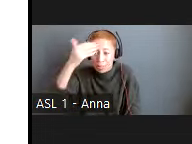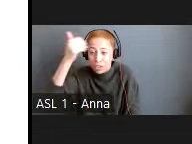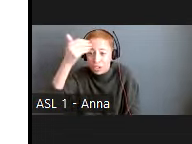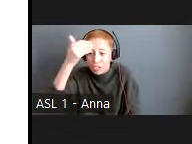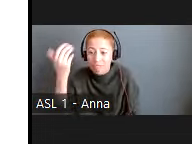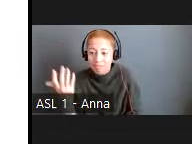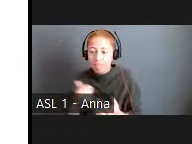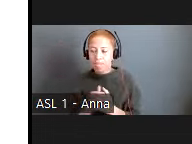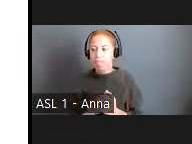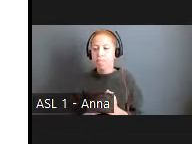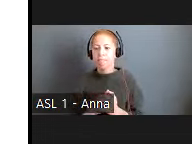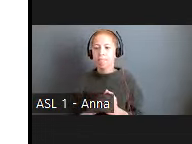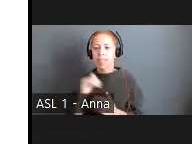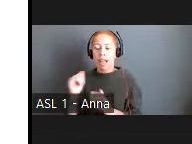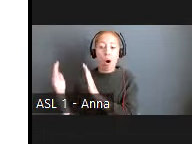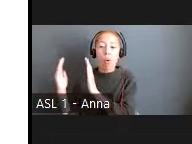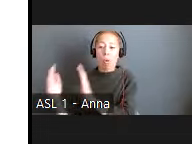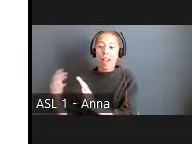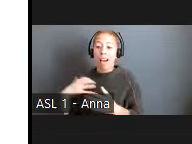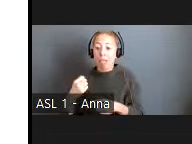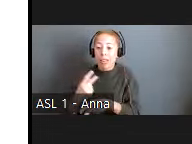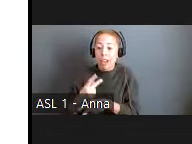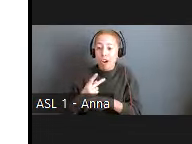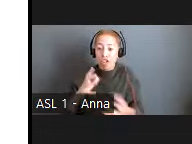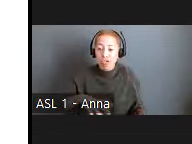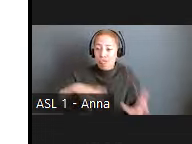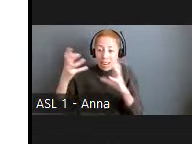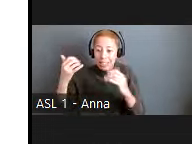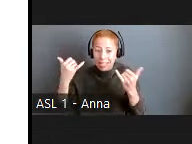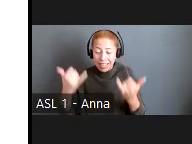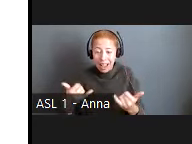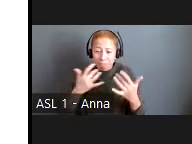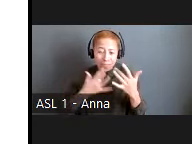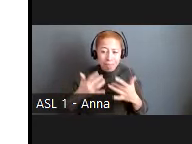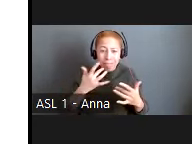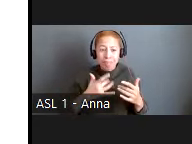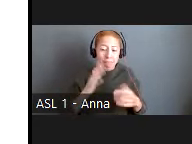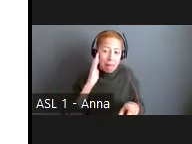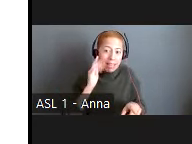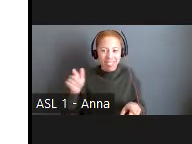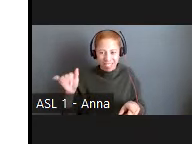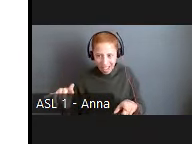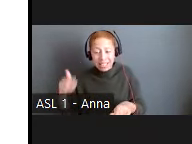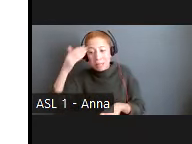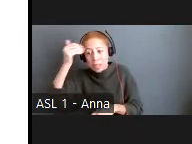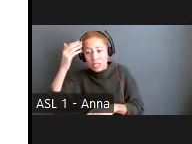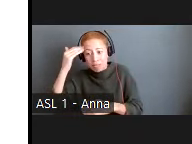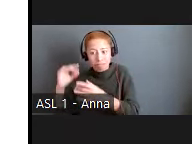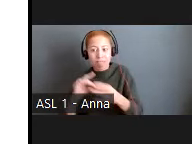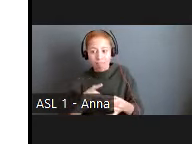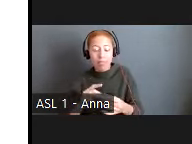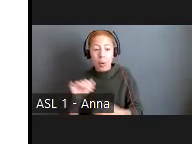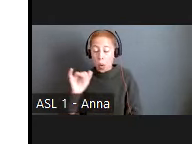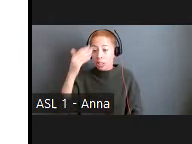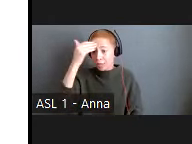the hallway healthcare crisis, as well as the long-term care crisis. Dementia is also long-term care.